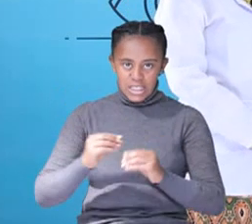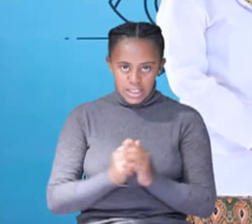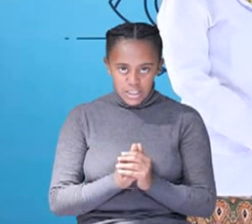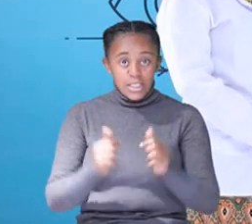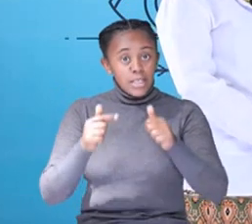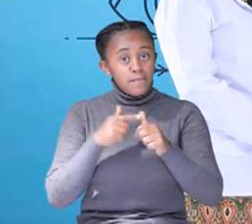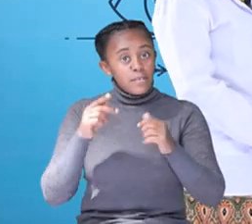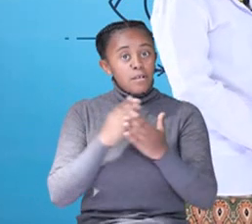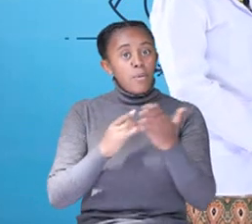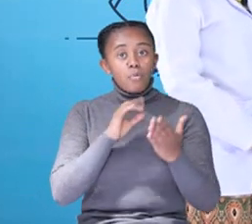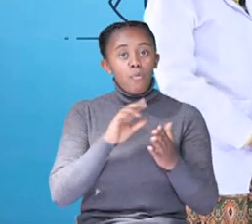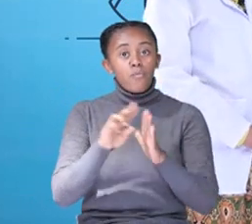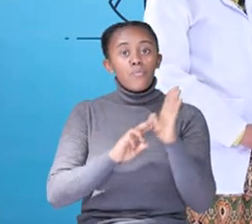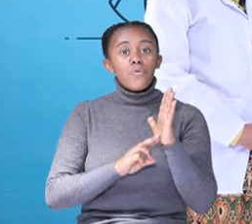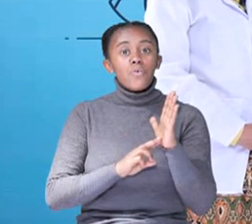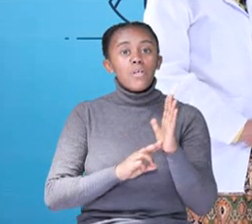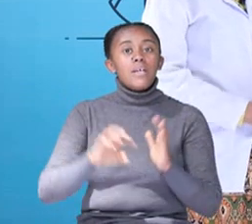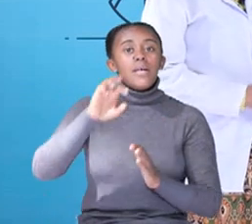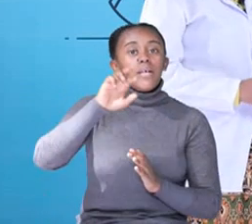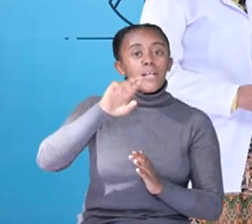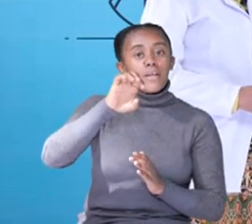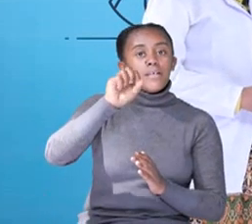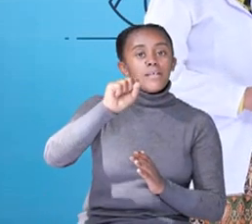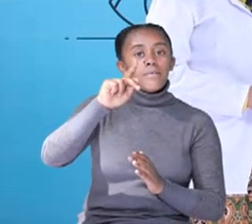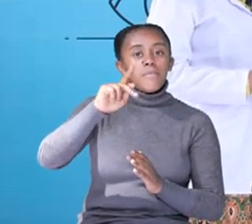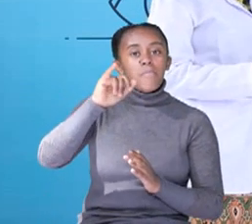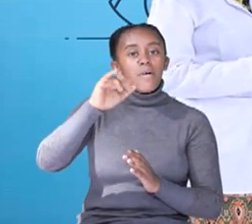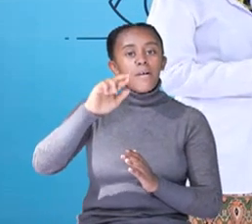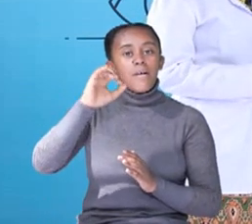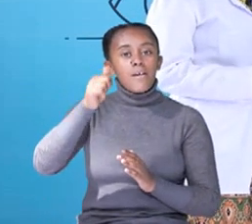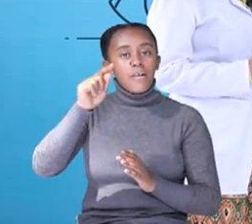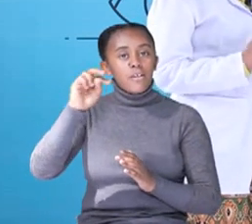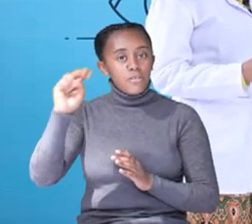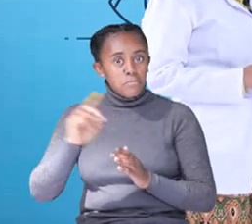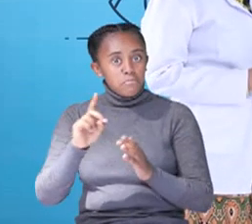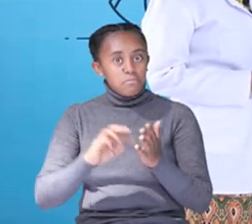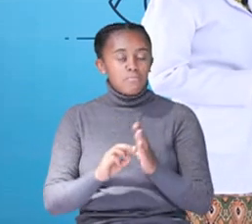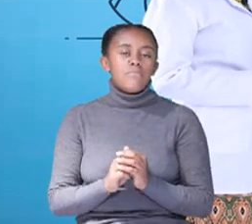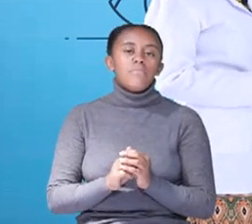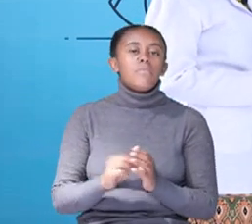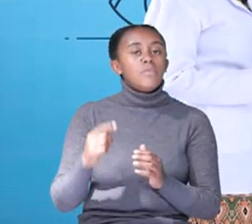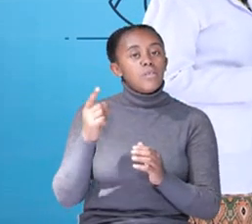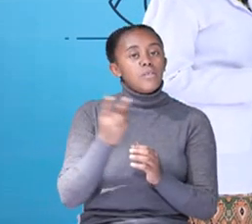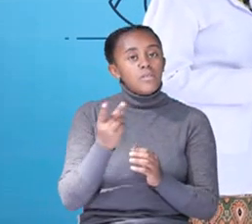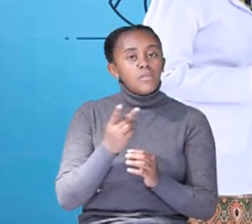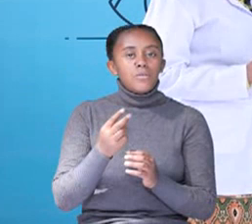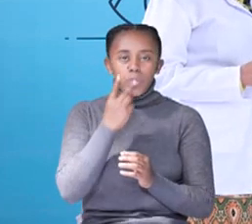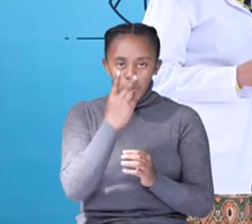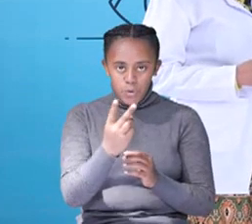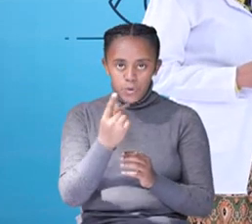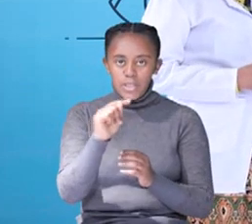the unit is about respiration, and in this unit, in this part, we are going to see